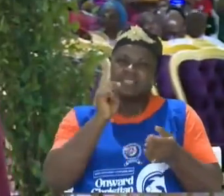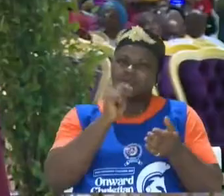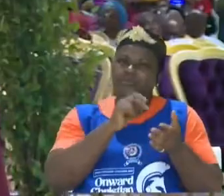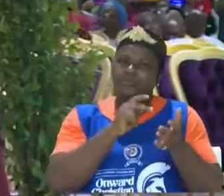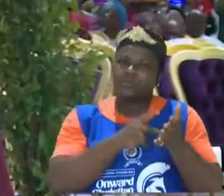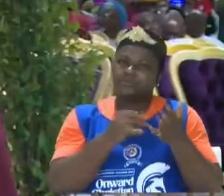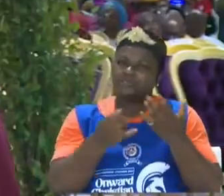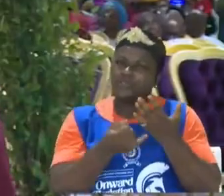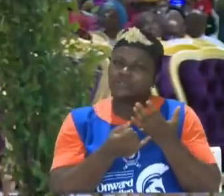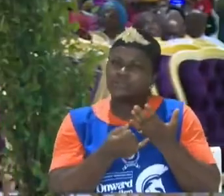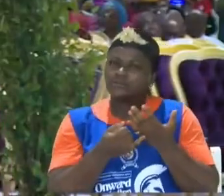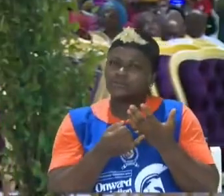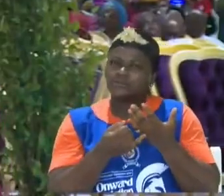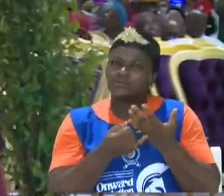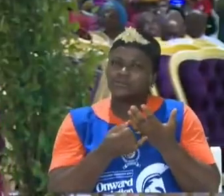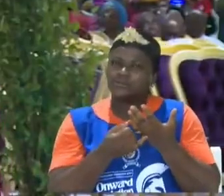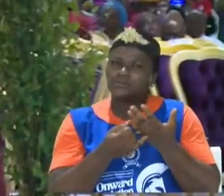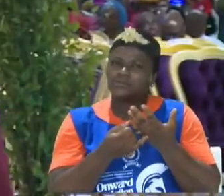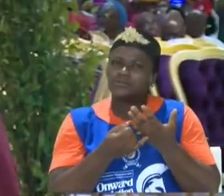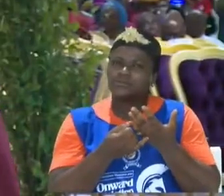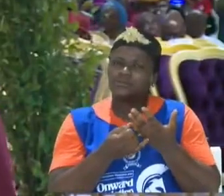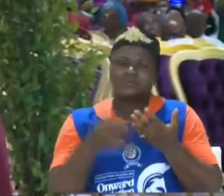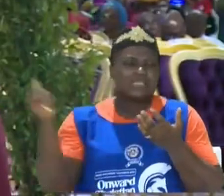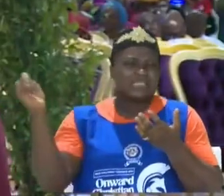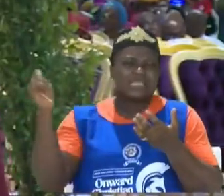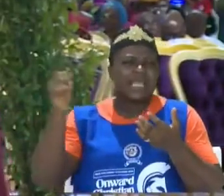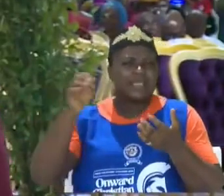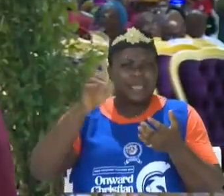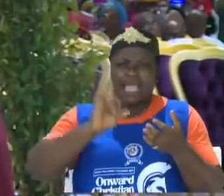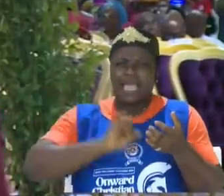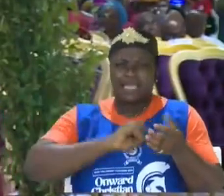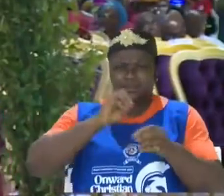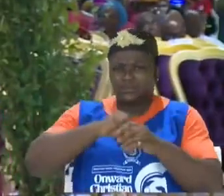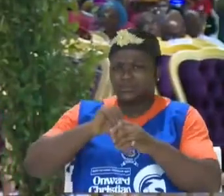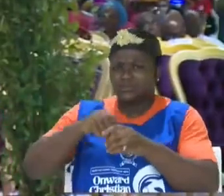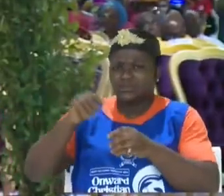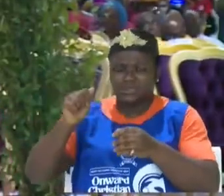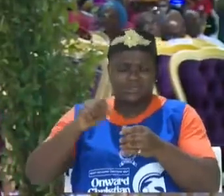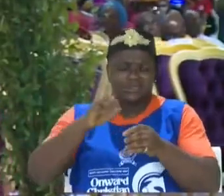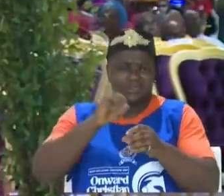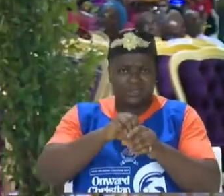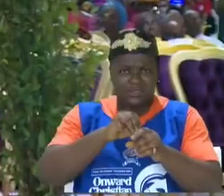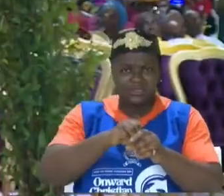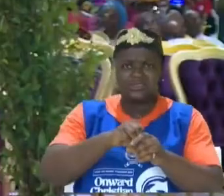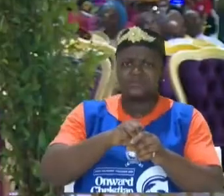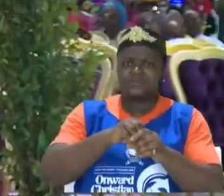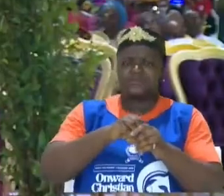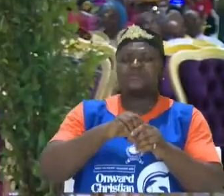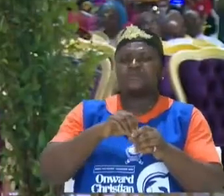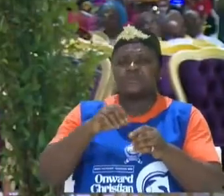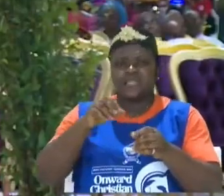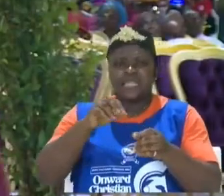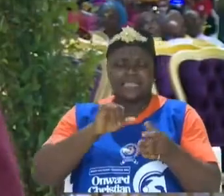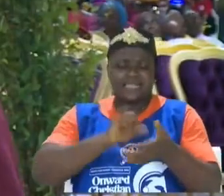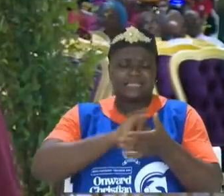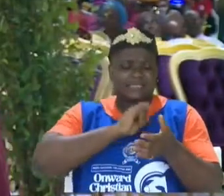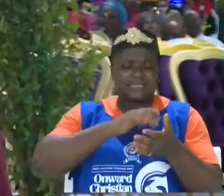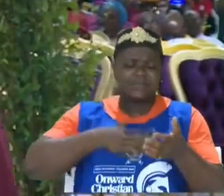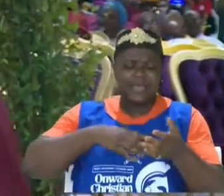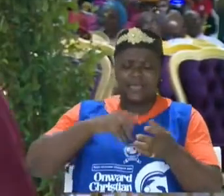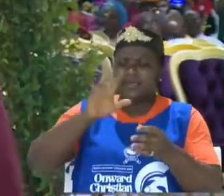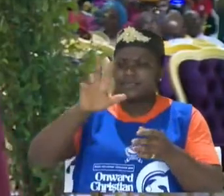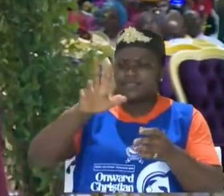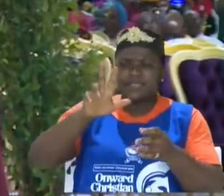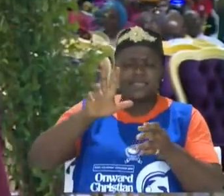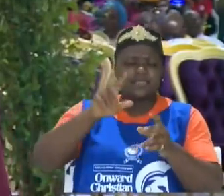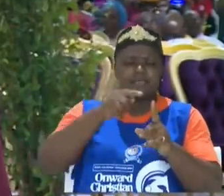So the Holy Spirit told me to sow a seed. That was my 3 months salary because I'm teaching in school and they're about to send the 3 months lesson fee. I tied that seed